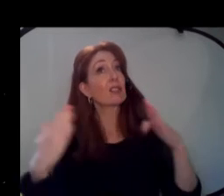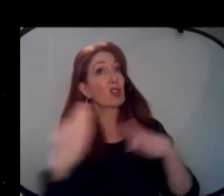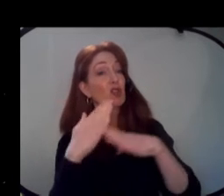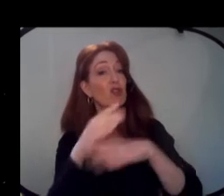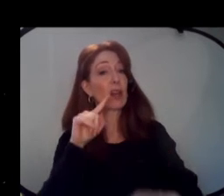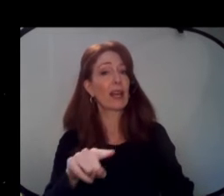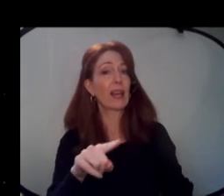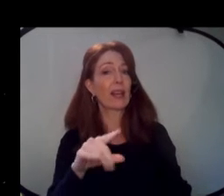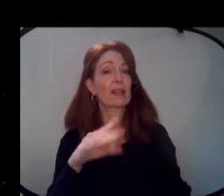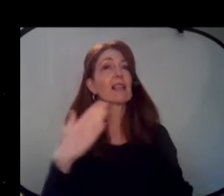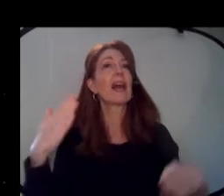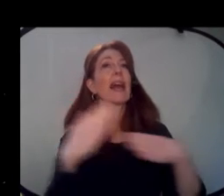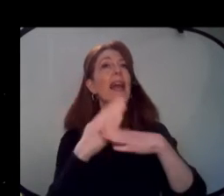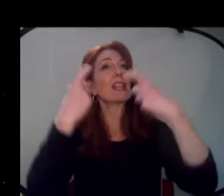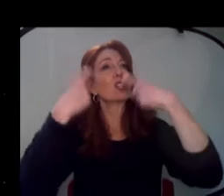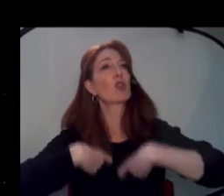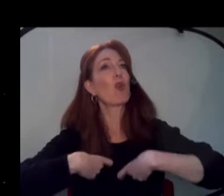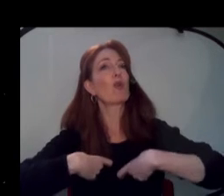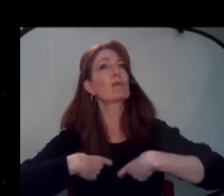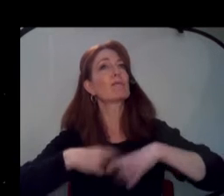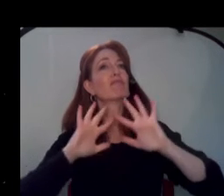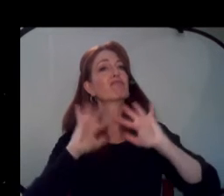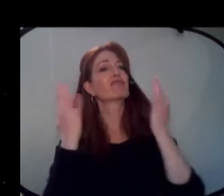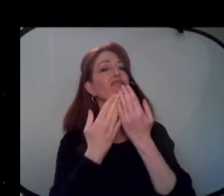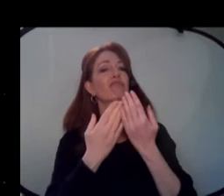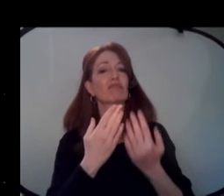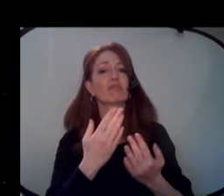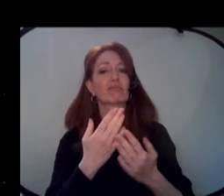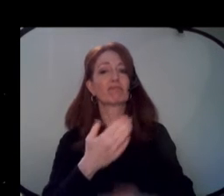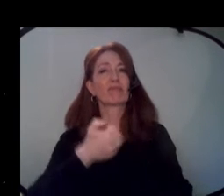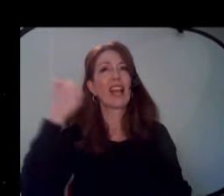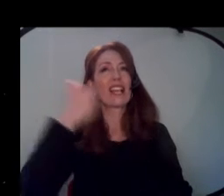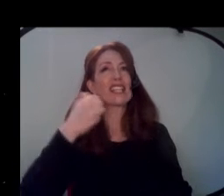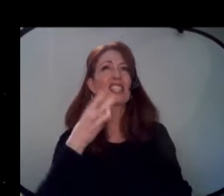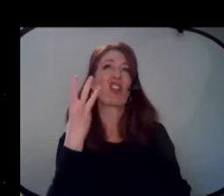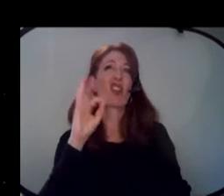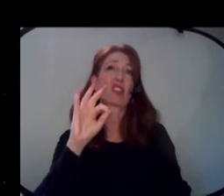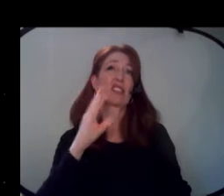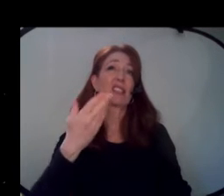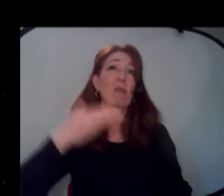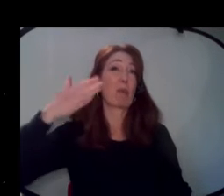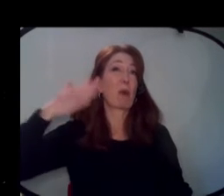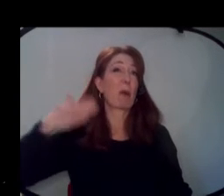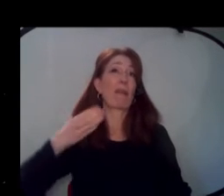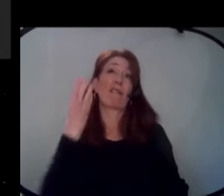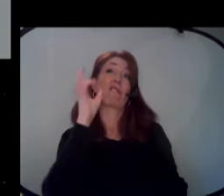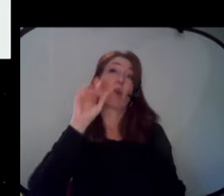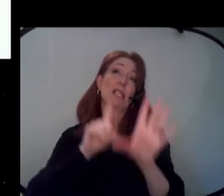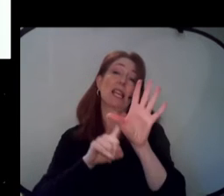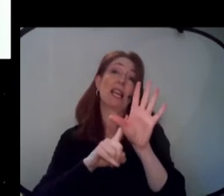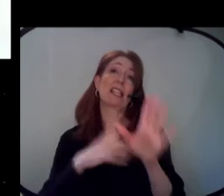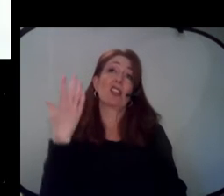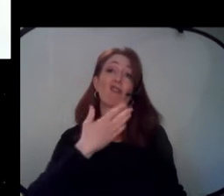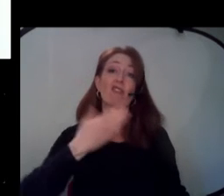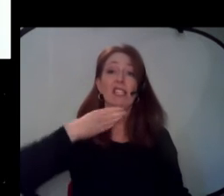the English court in the 1630s. But we have to go back really four decades to her birth in 1593 in